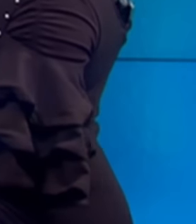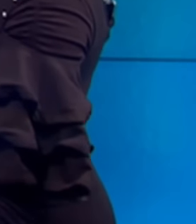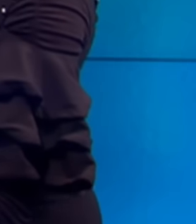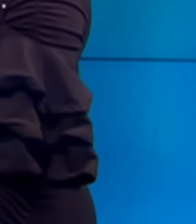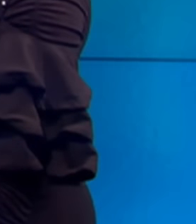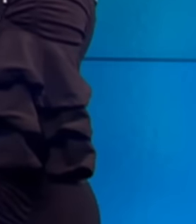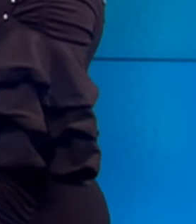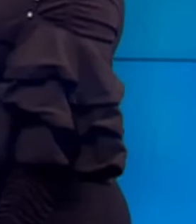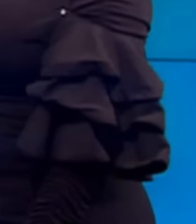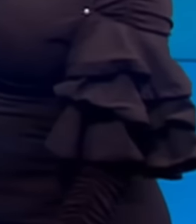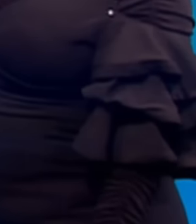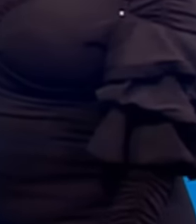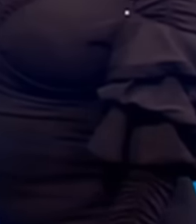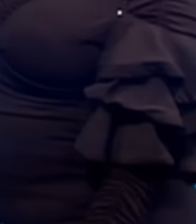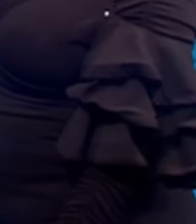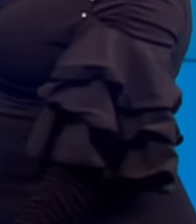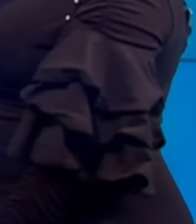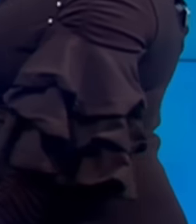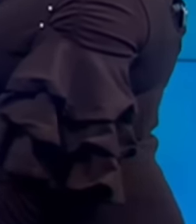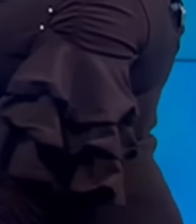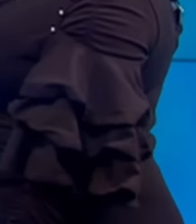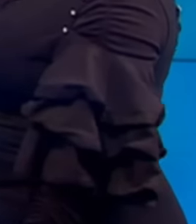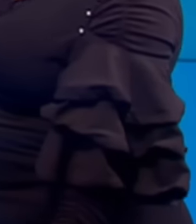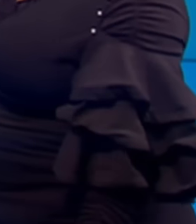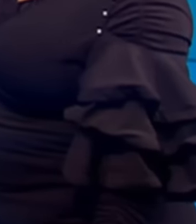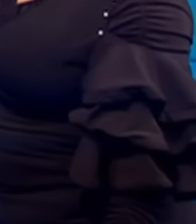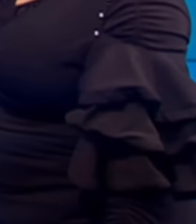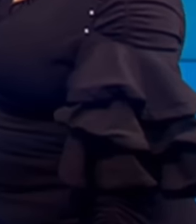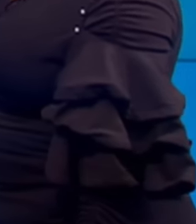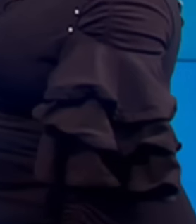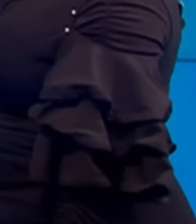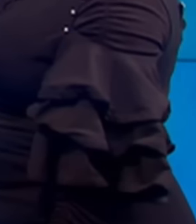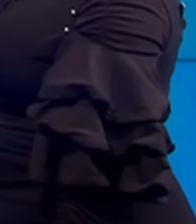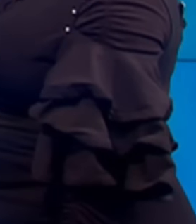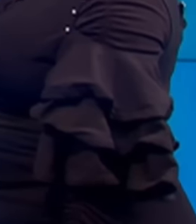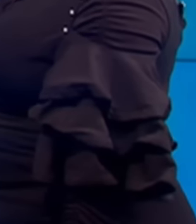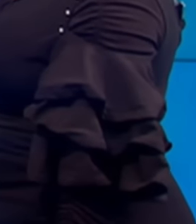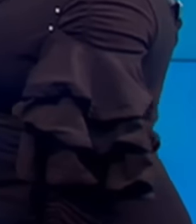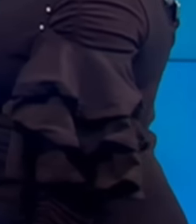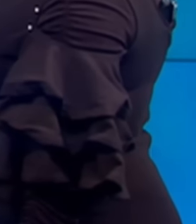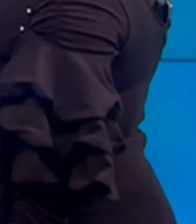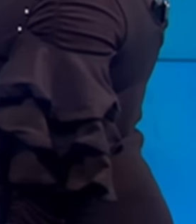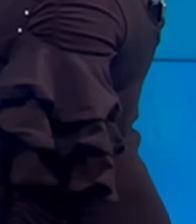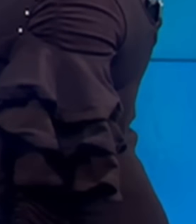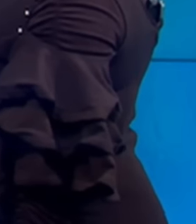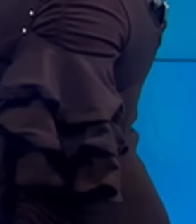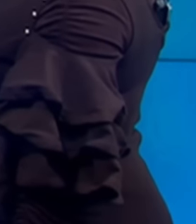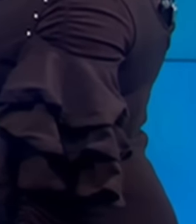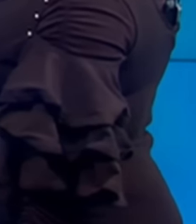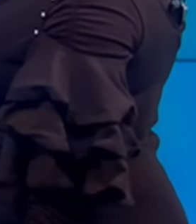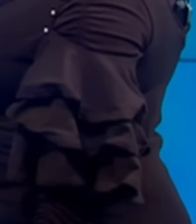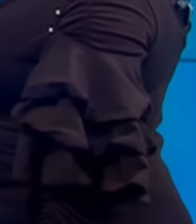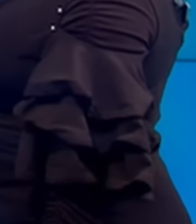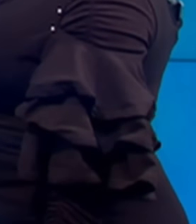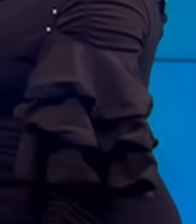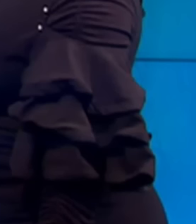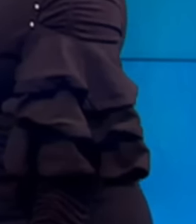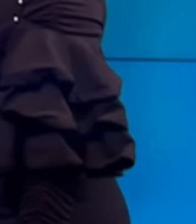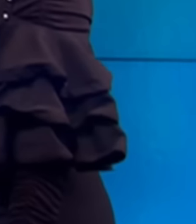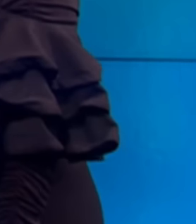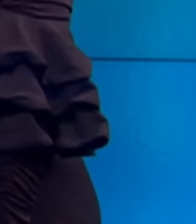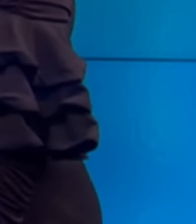bogareng banaga go tlabe go ntše go bulegile eupwe go tlabe le memoya e tlabeng e ntše e tlhaba ga re tšwela pele jwale le tšona re lebelela gore go tlabe go ntše go ne le dipula ebile